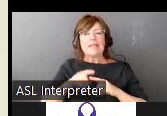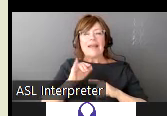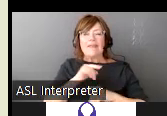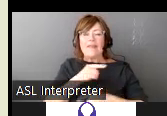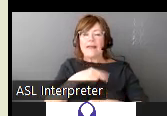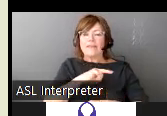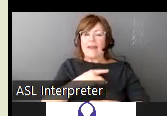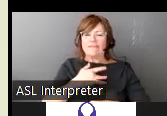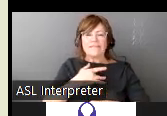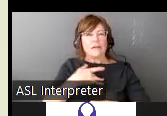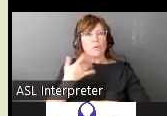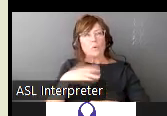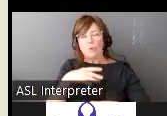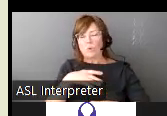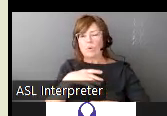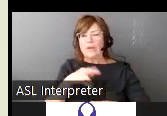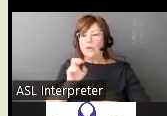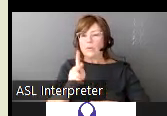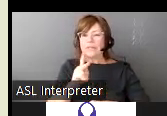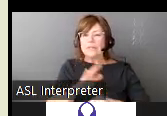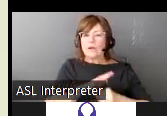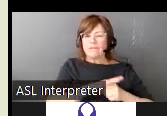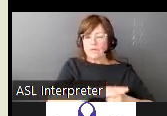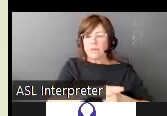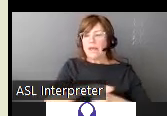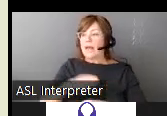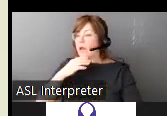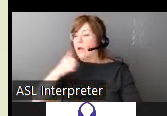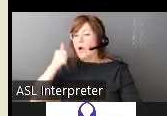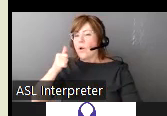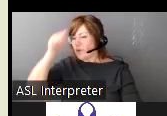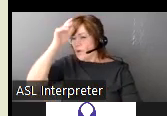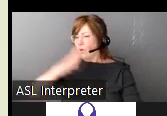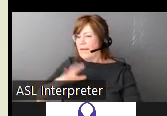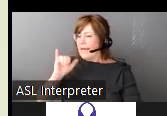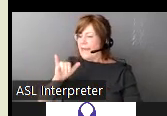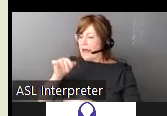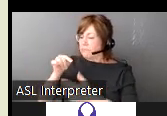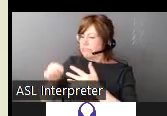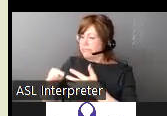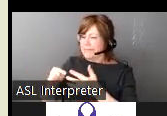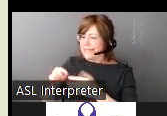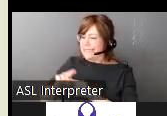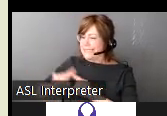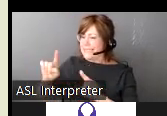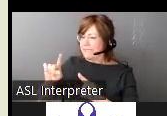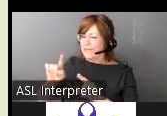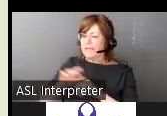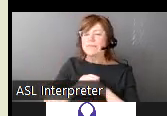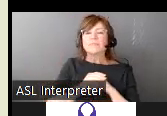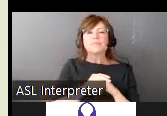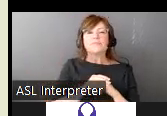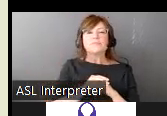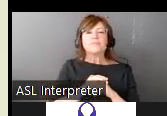older men tended to view these risk factors as low to moderately important. The differential rating of this